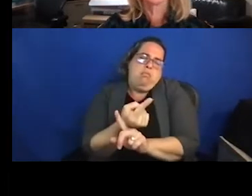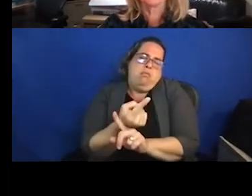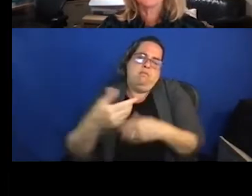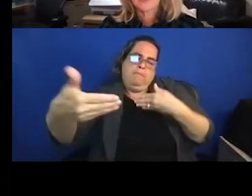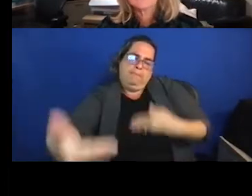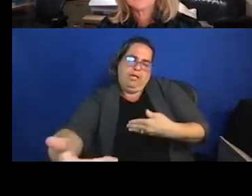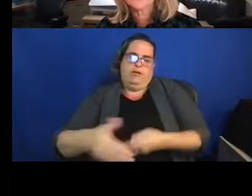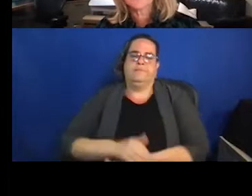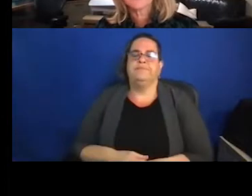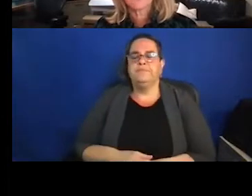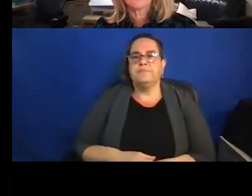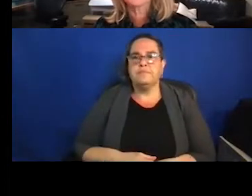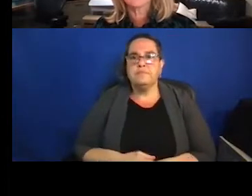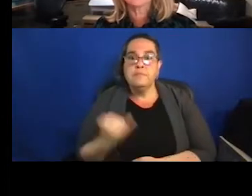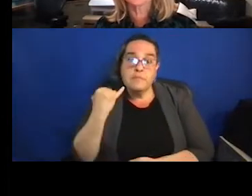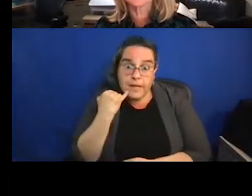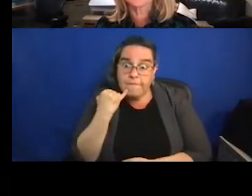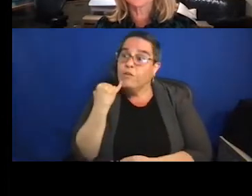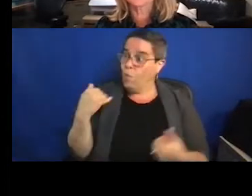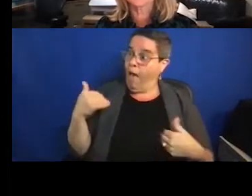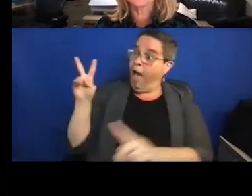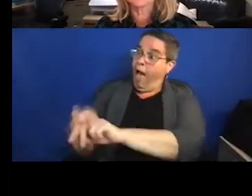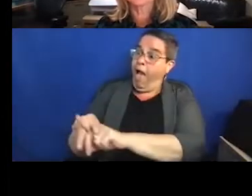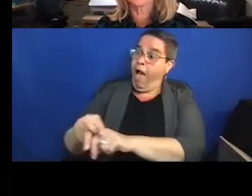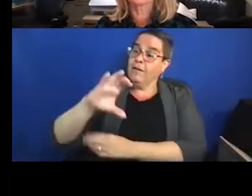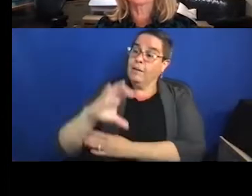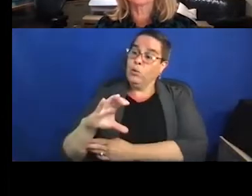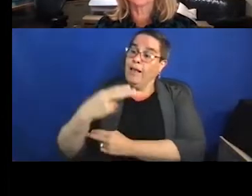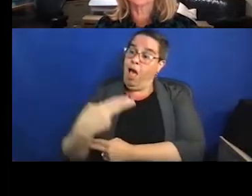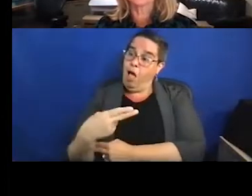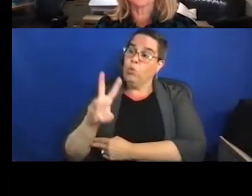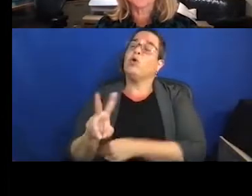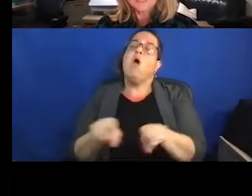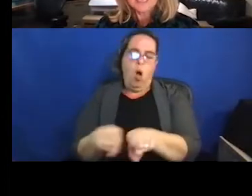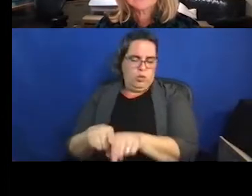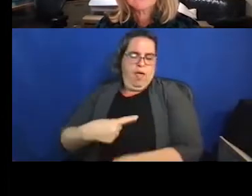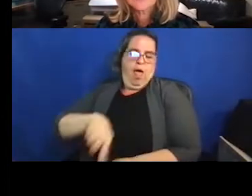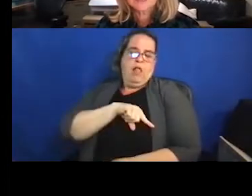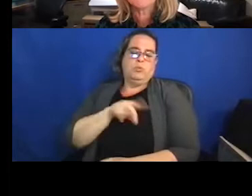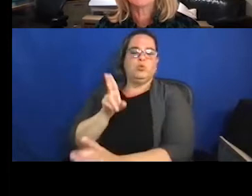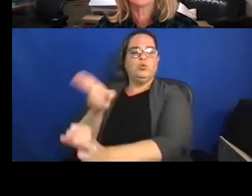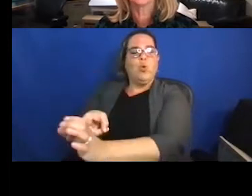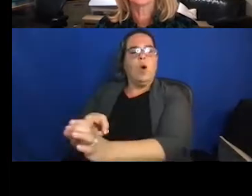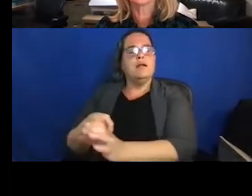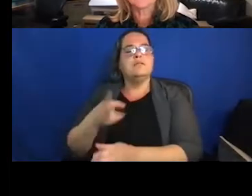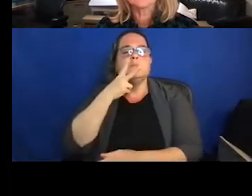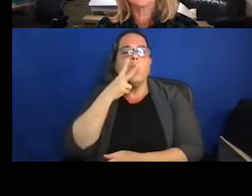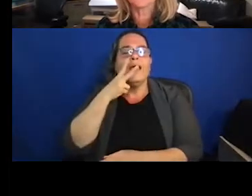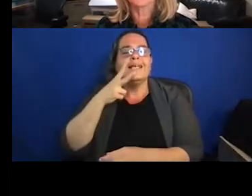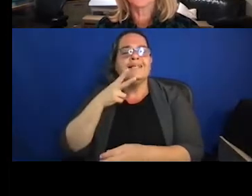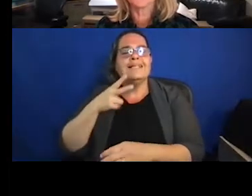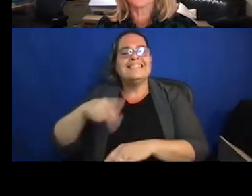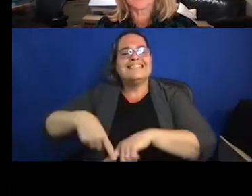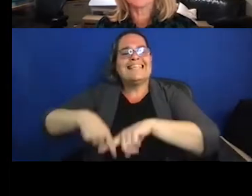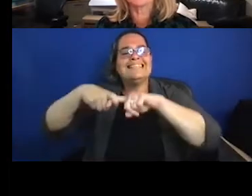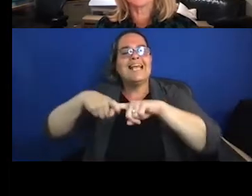about 20 visits with their community health worker over the course of just under about 1.5 years, over